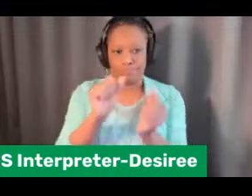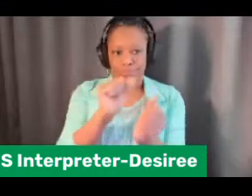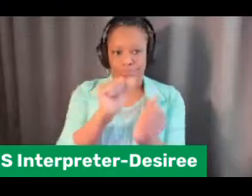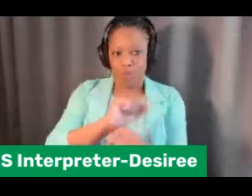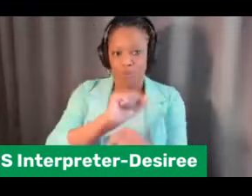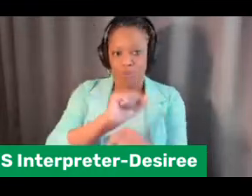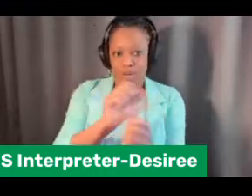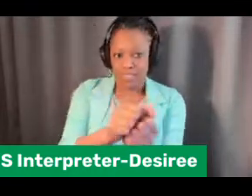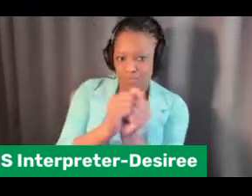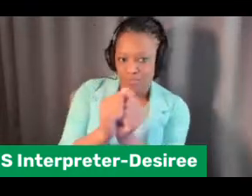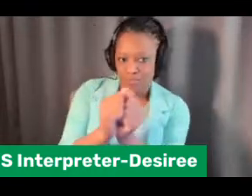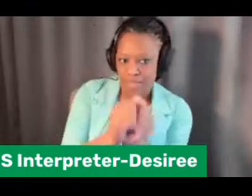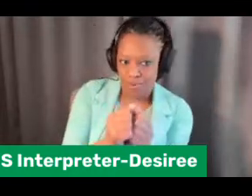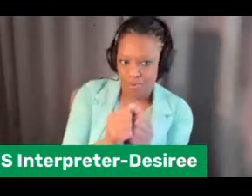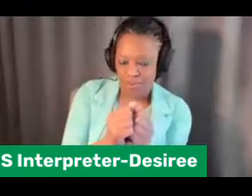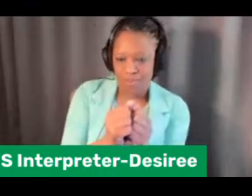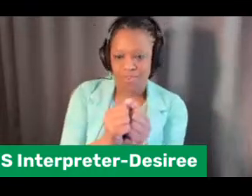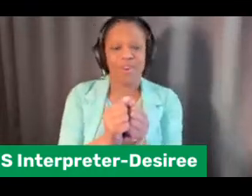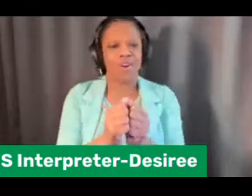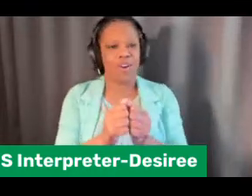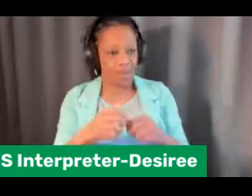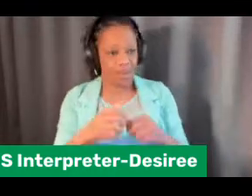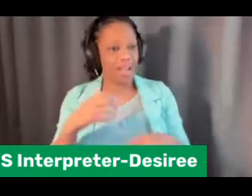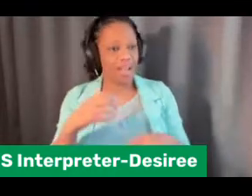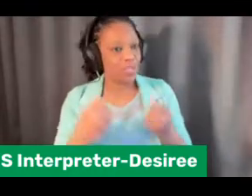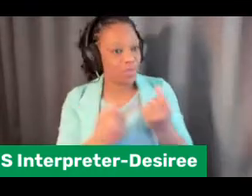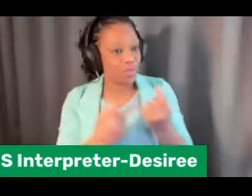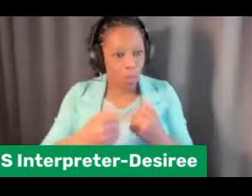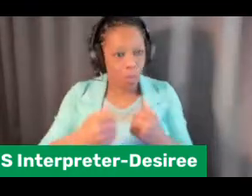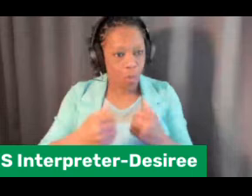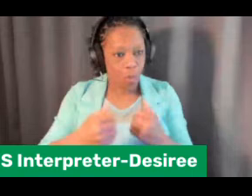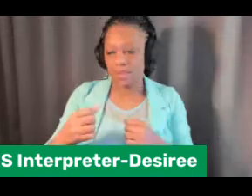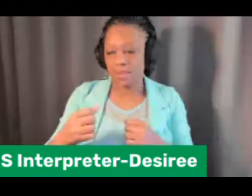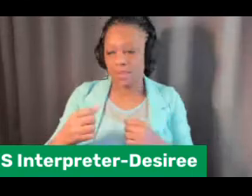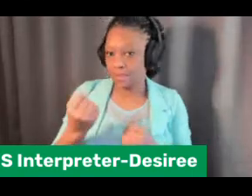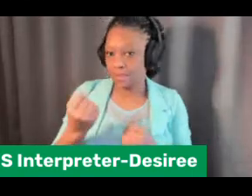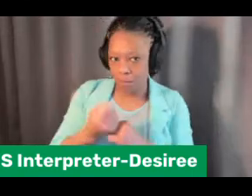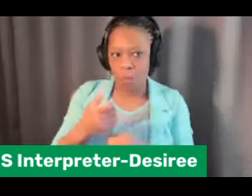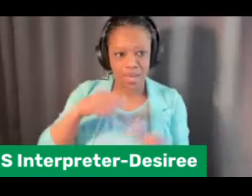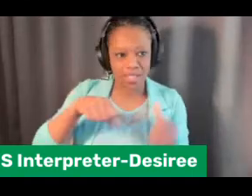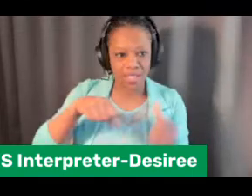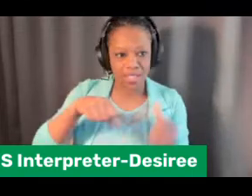they all come together. They have each other's backs no matter what.